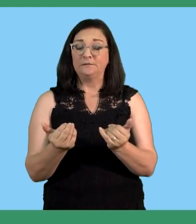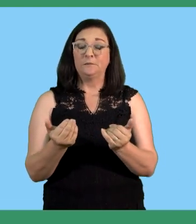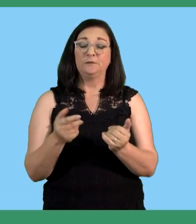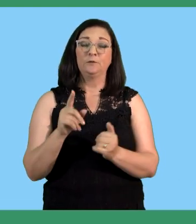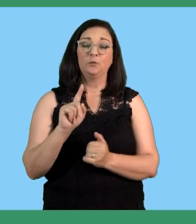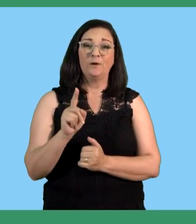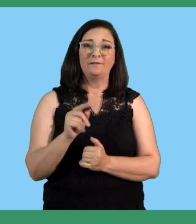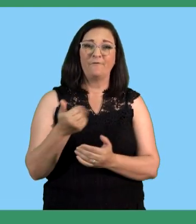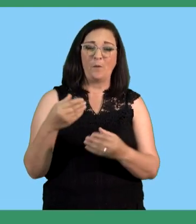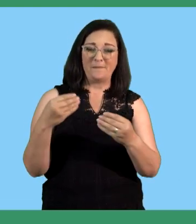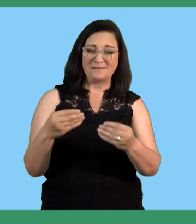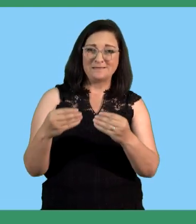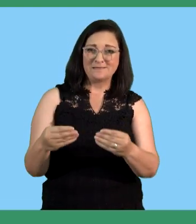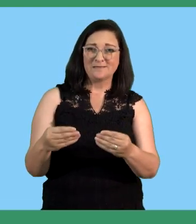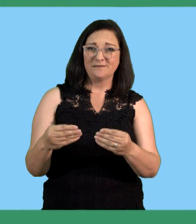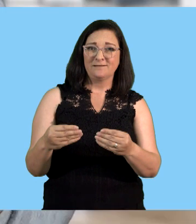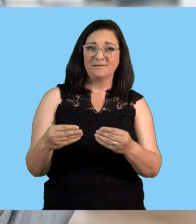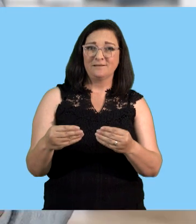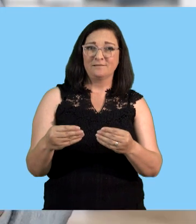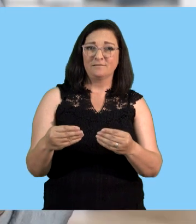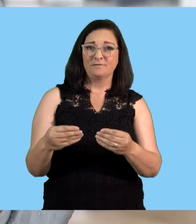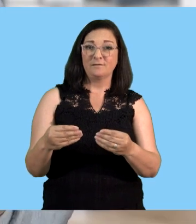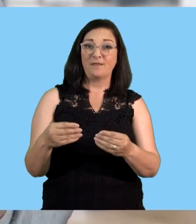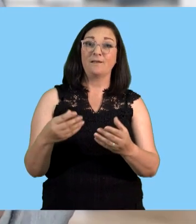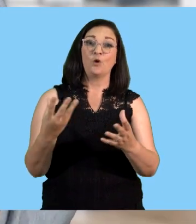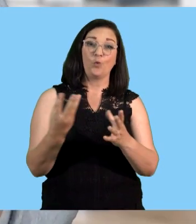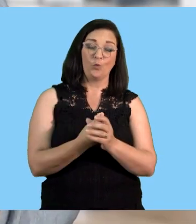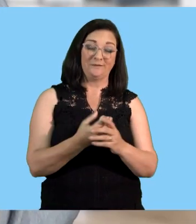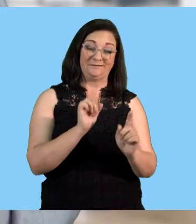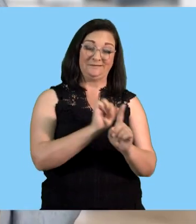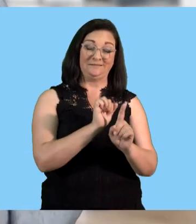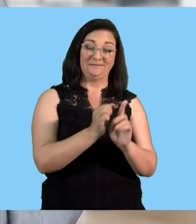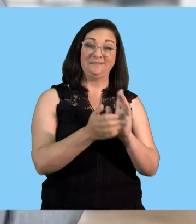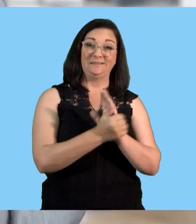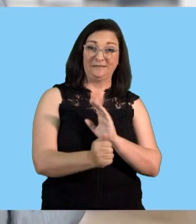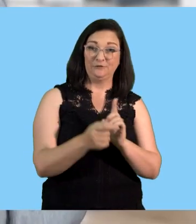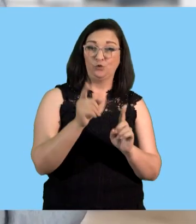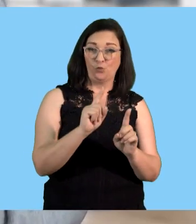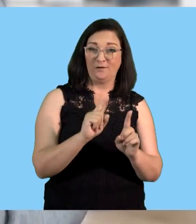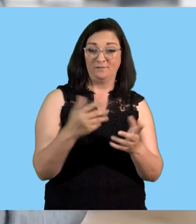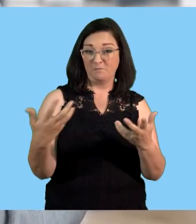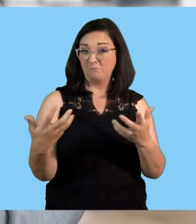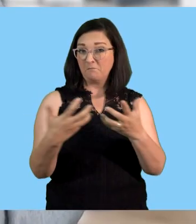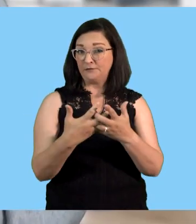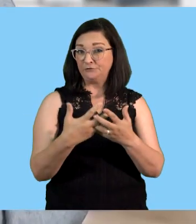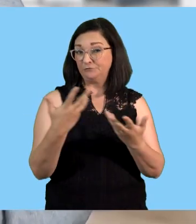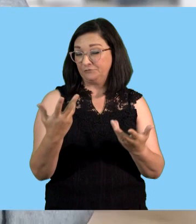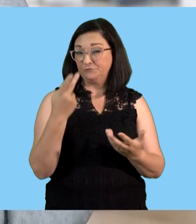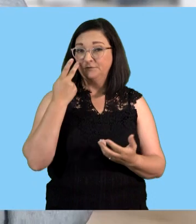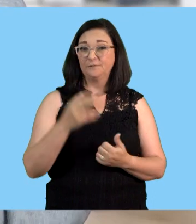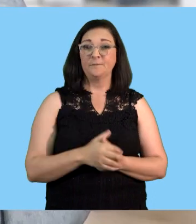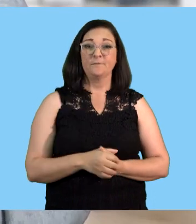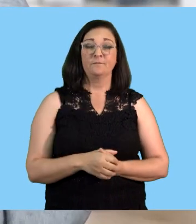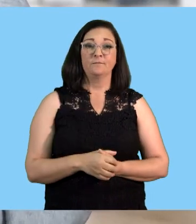we've outlined, the needs of the business, as with the competencies of the employee? All right,